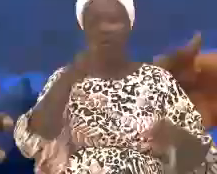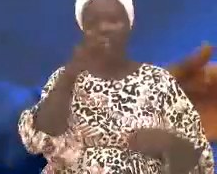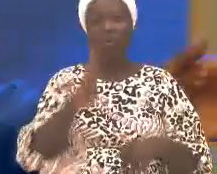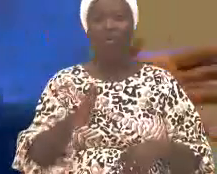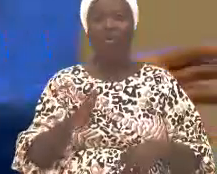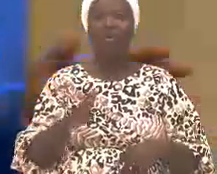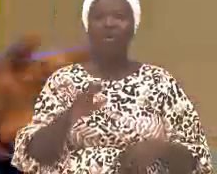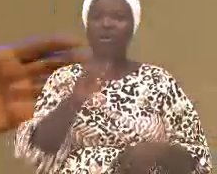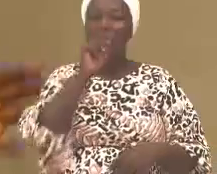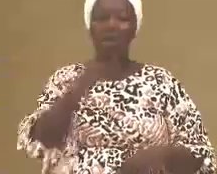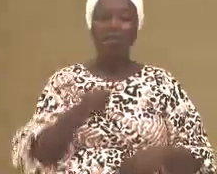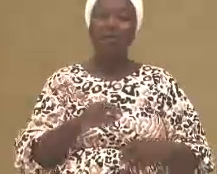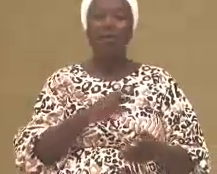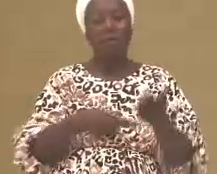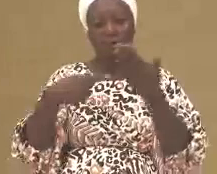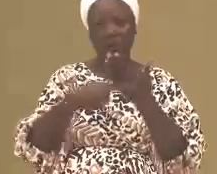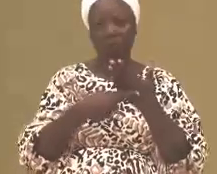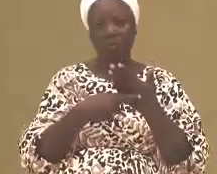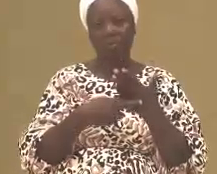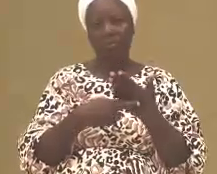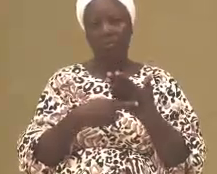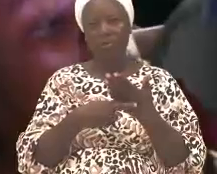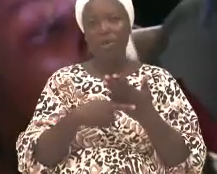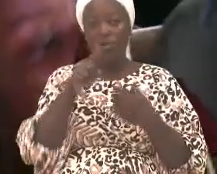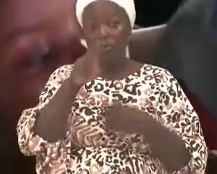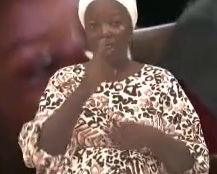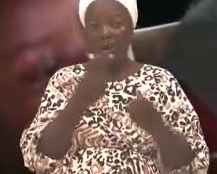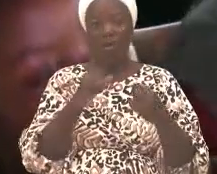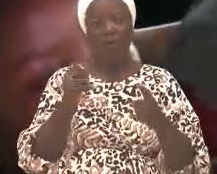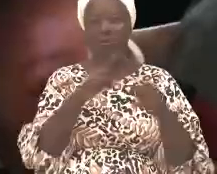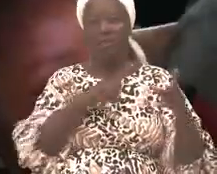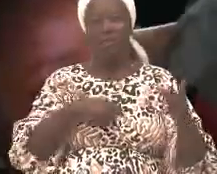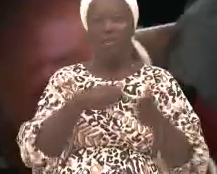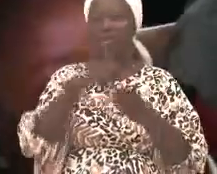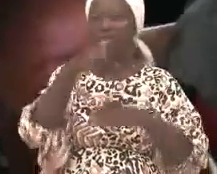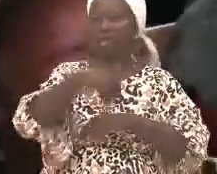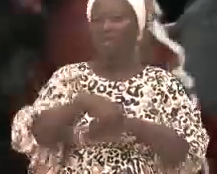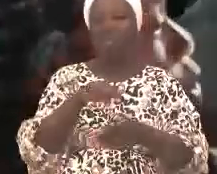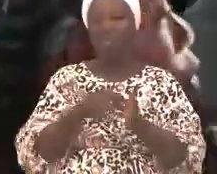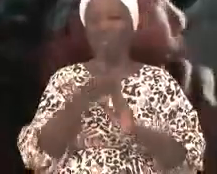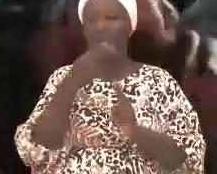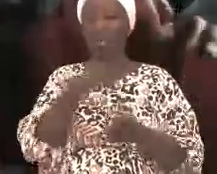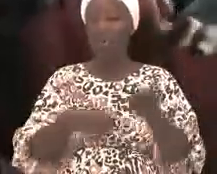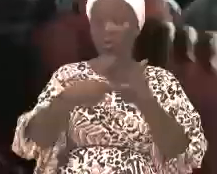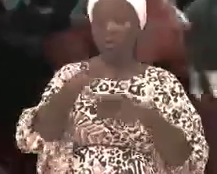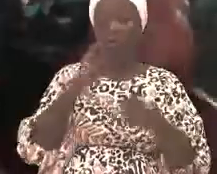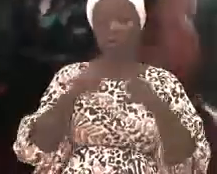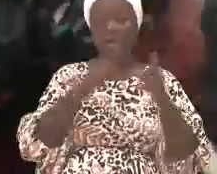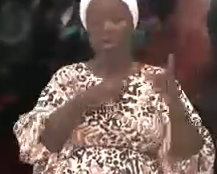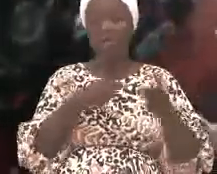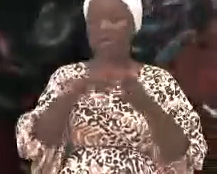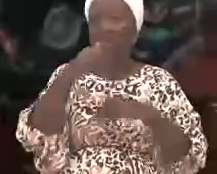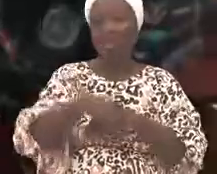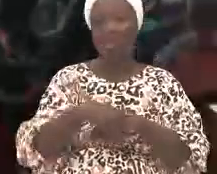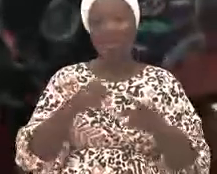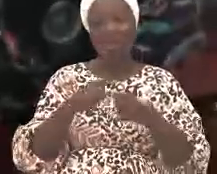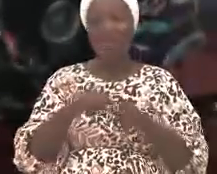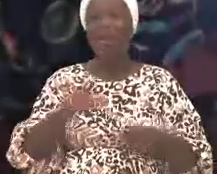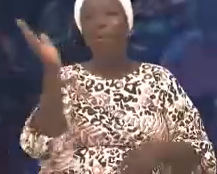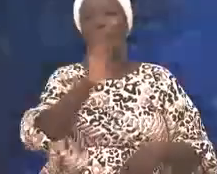turn, return. You are coming to the Lord tonight. You are returning to the Lord tonight. You're saying bye-bye to